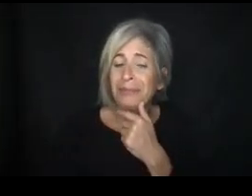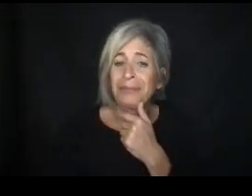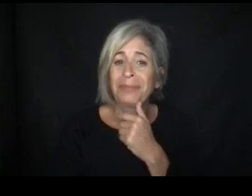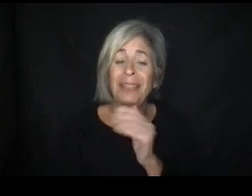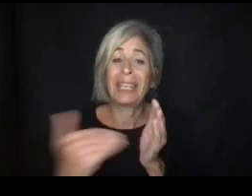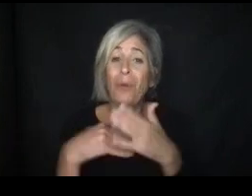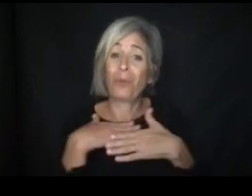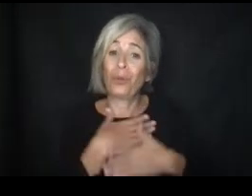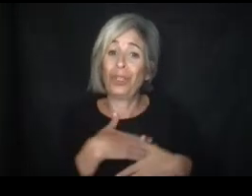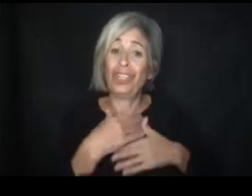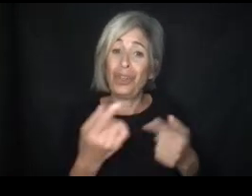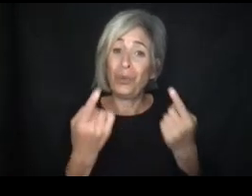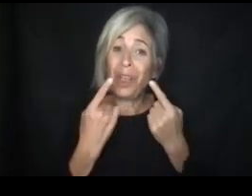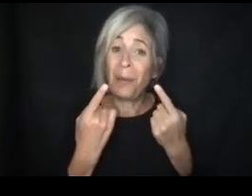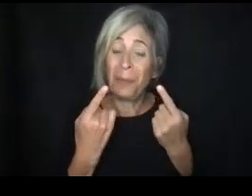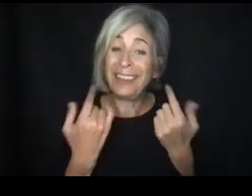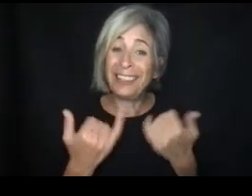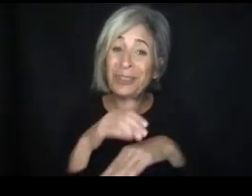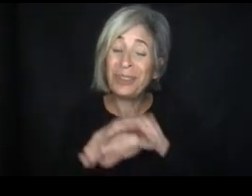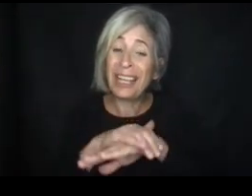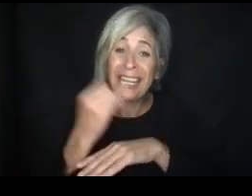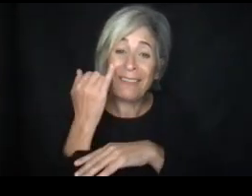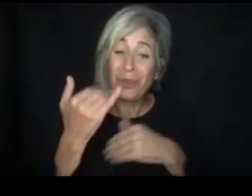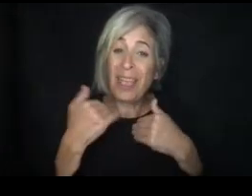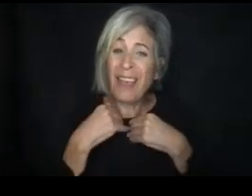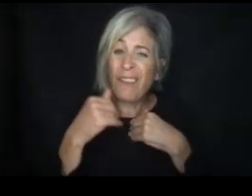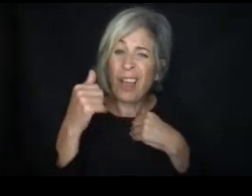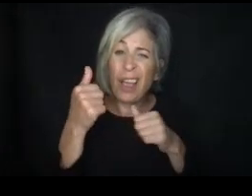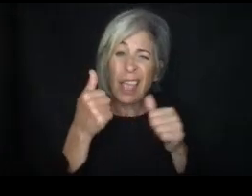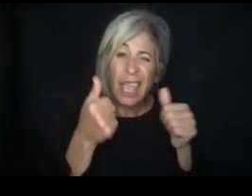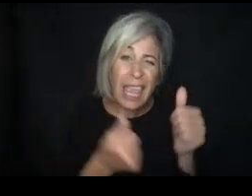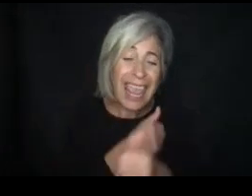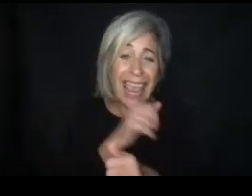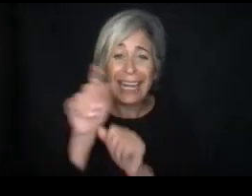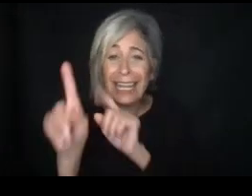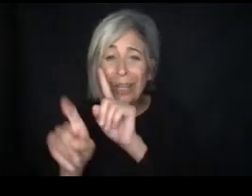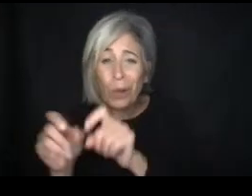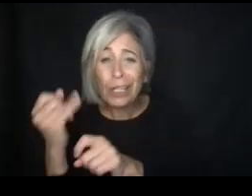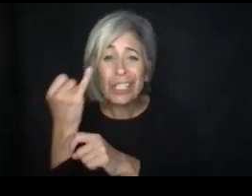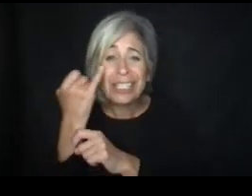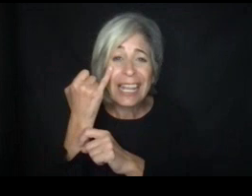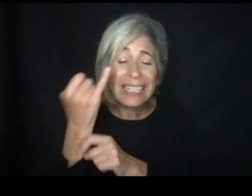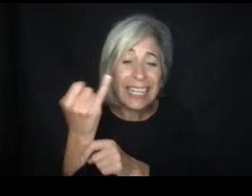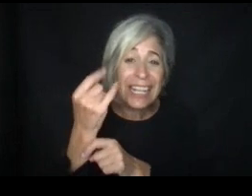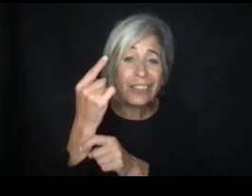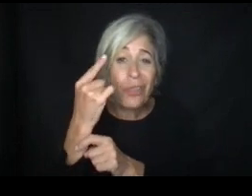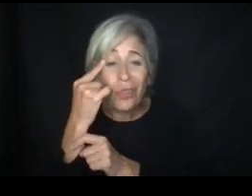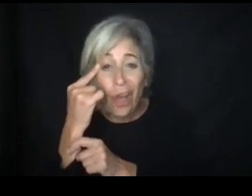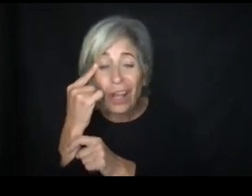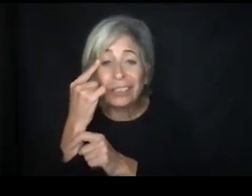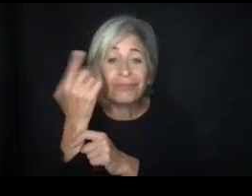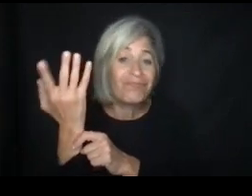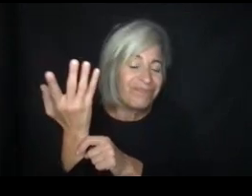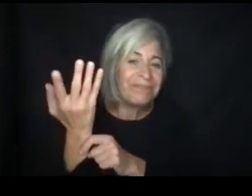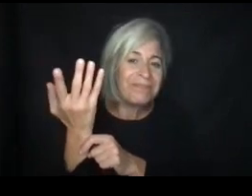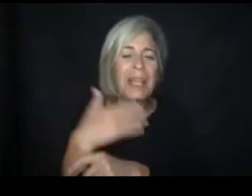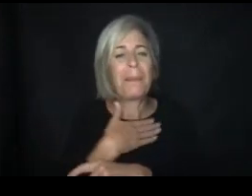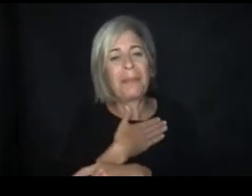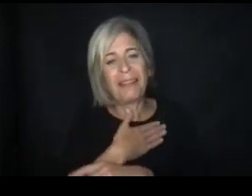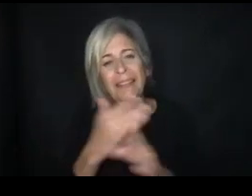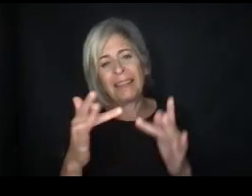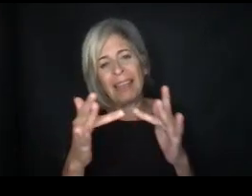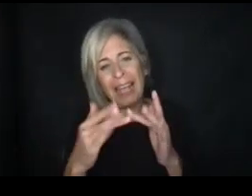appreciate everyone coming out tonight. If you have any questions, ideas, thoughts going forward, please get